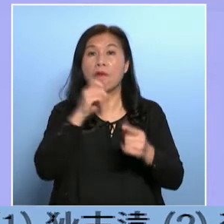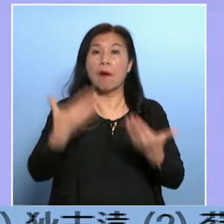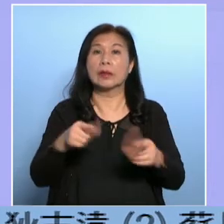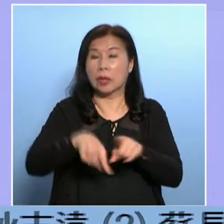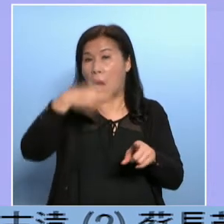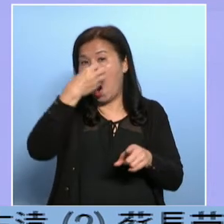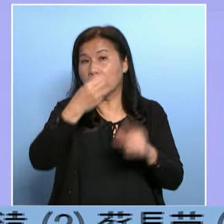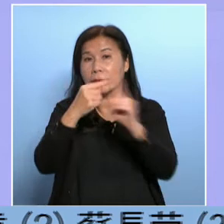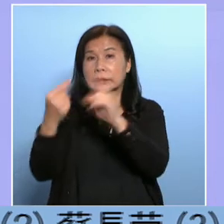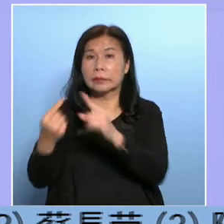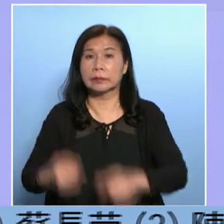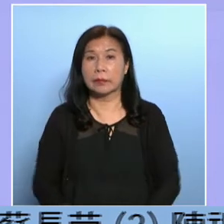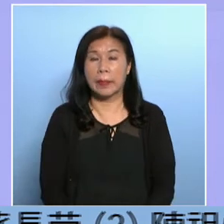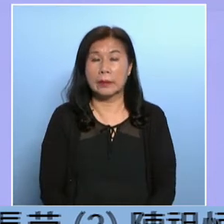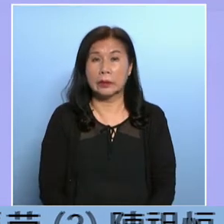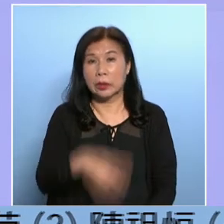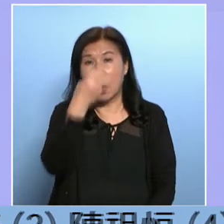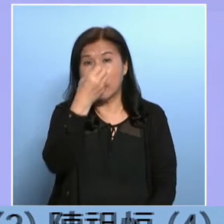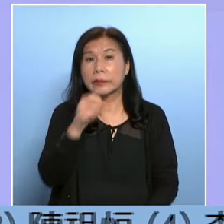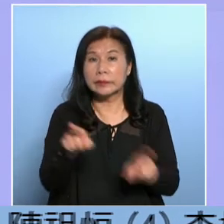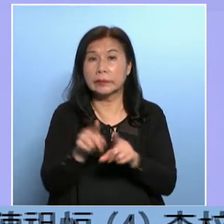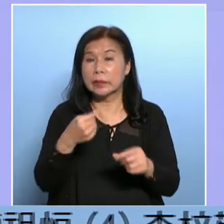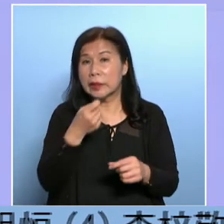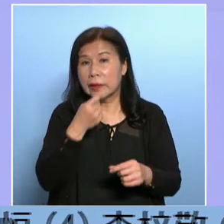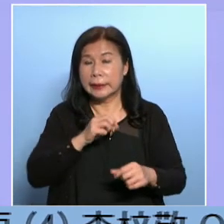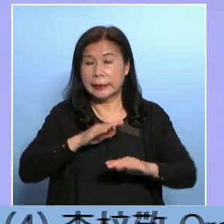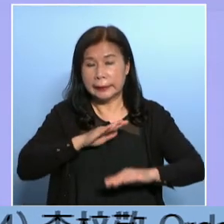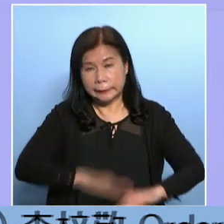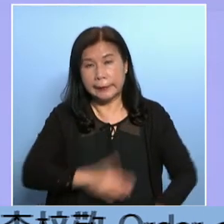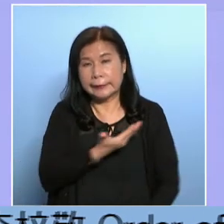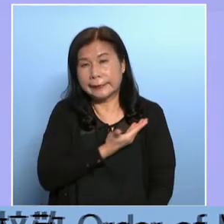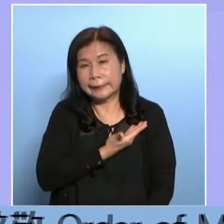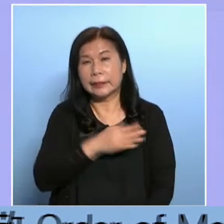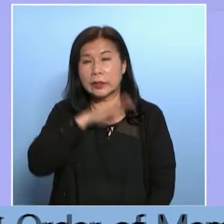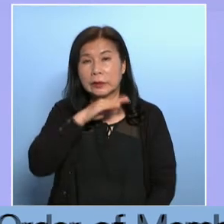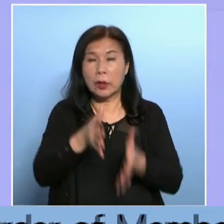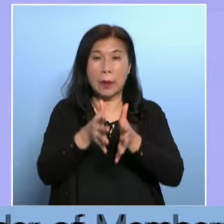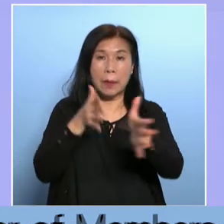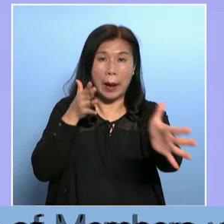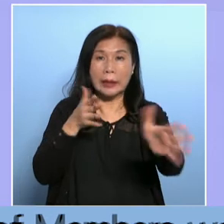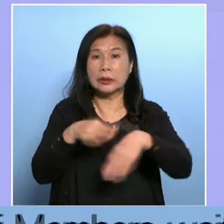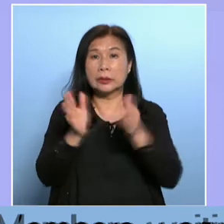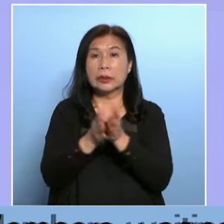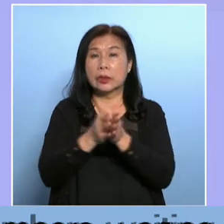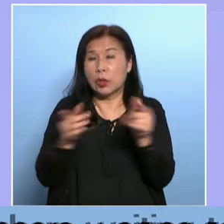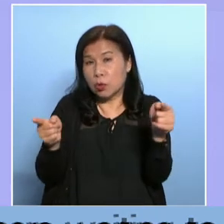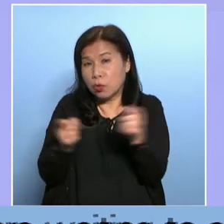the local foreign expats and Hong Kong residents. Hong Kong people have been very patient.